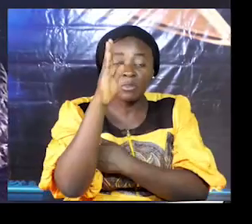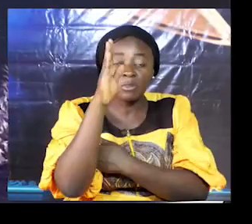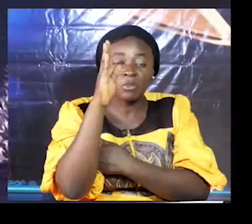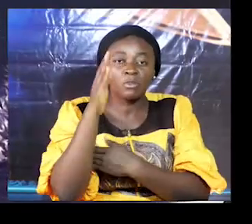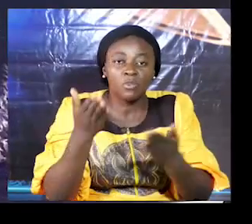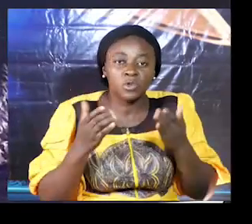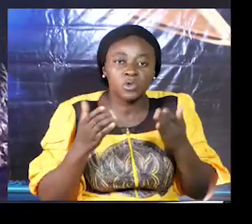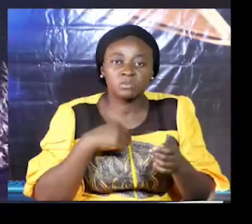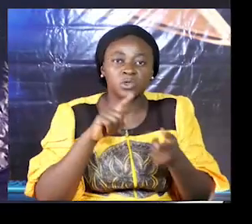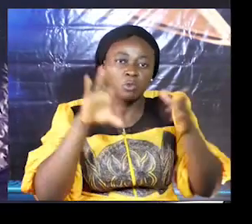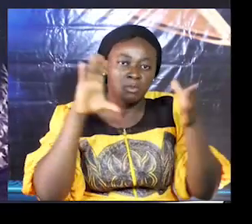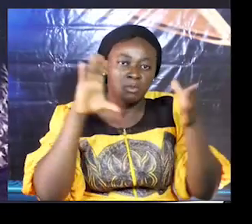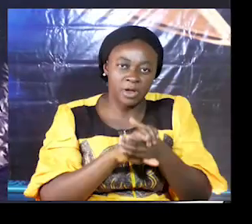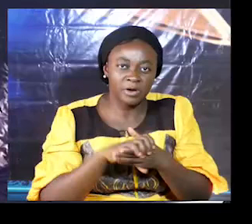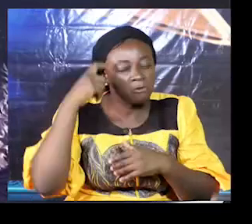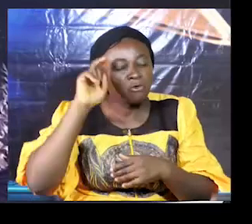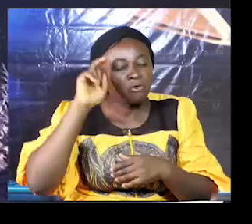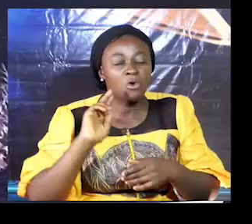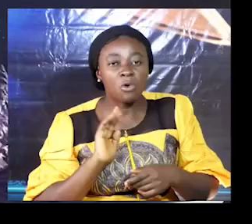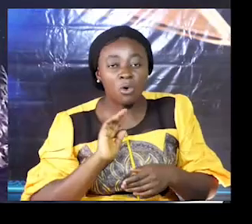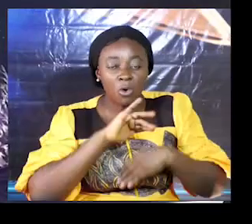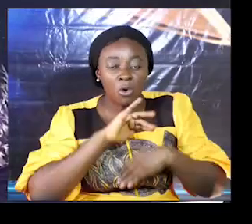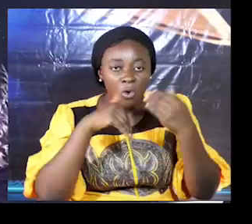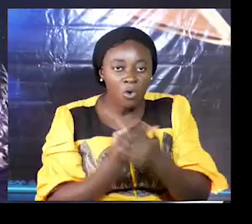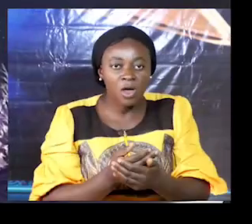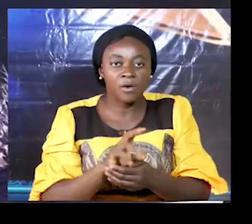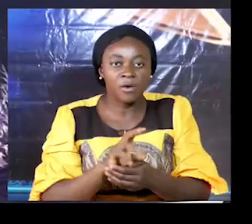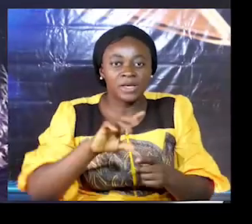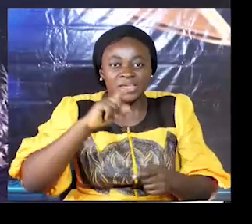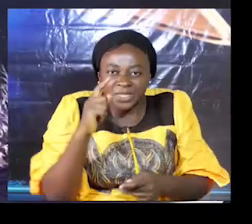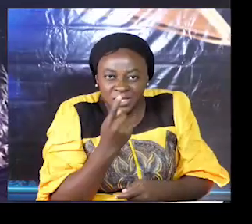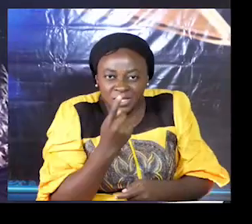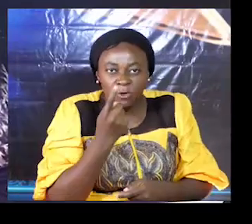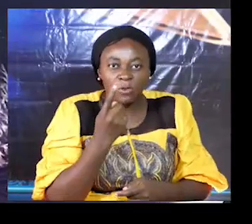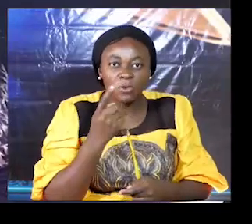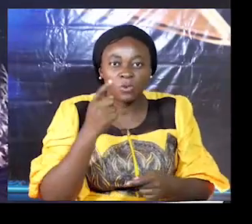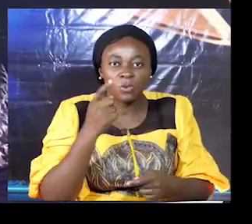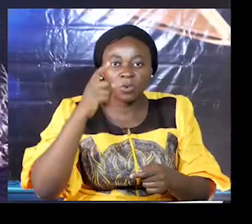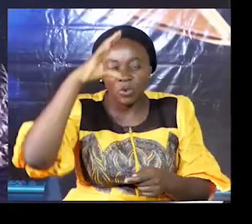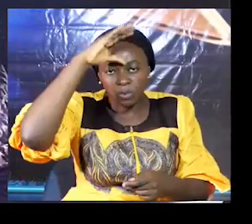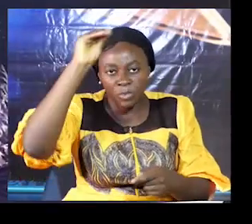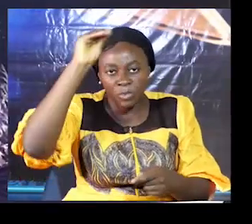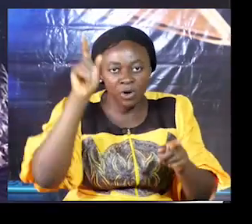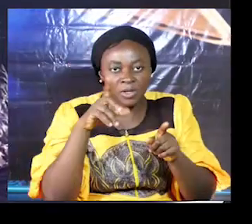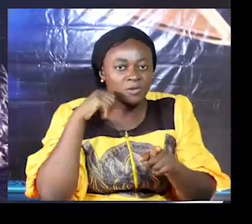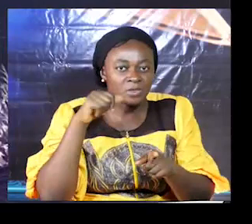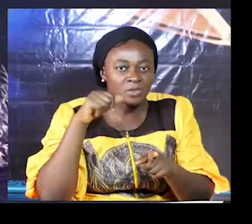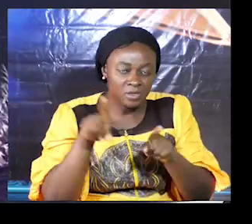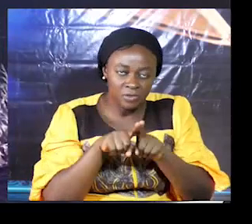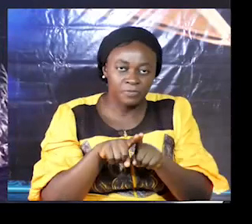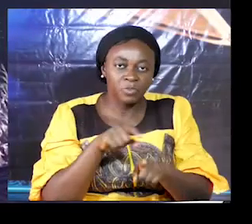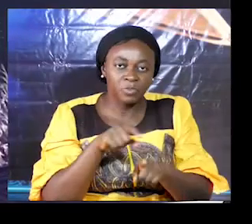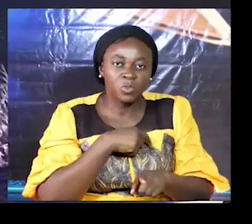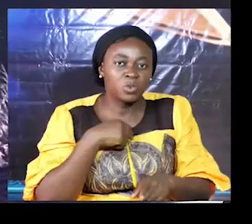For all our single brothers and sisters out there, we pray that you will take your time again, bring your